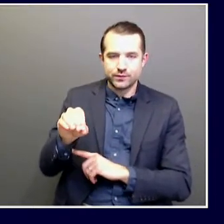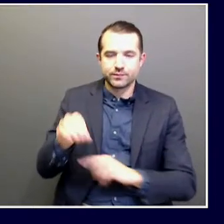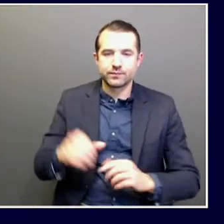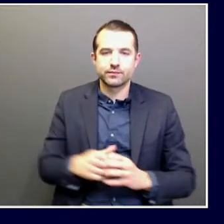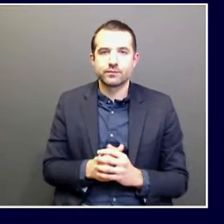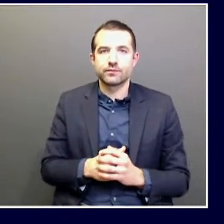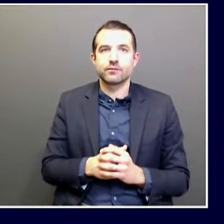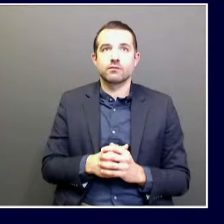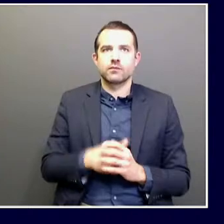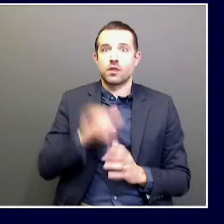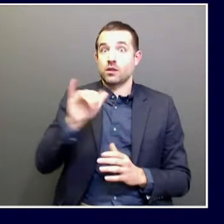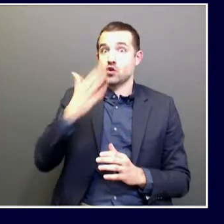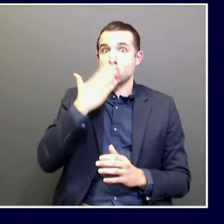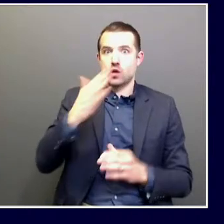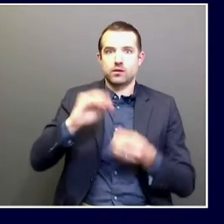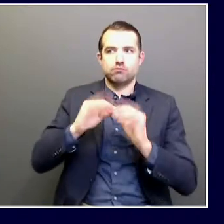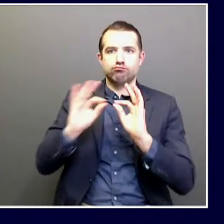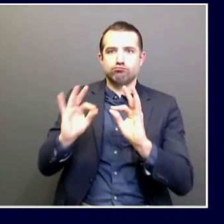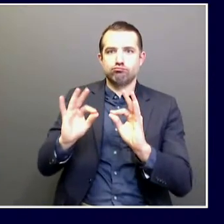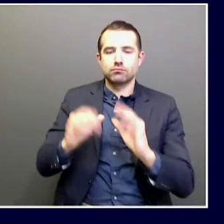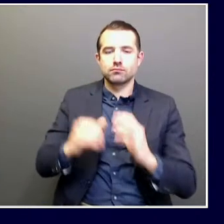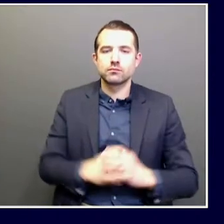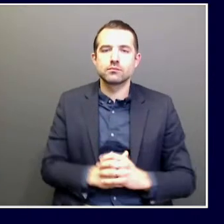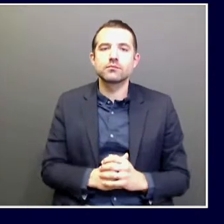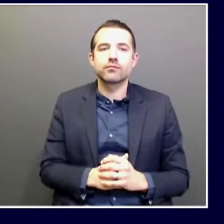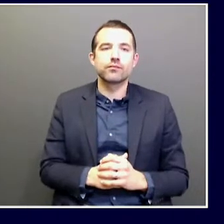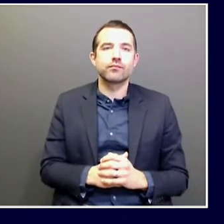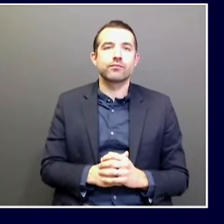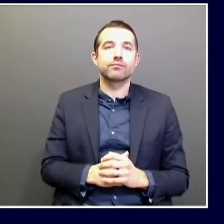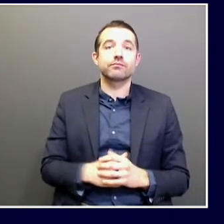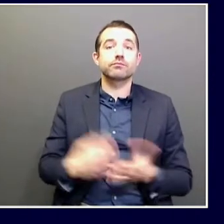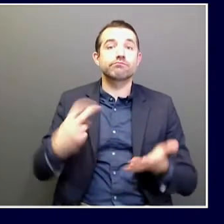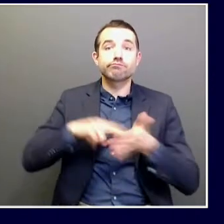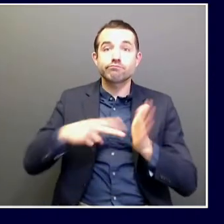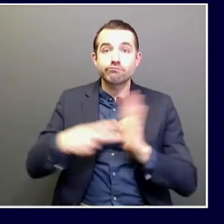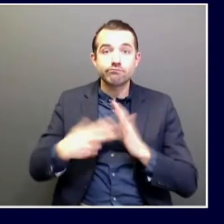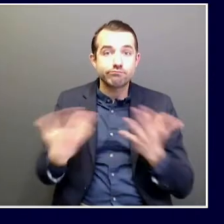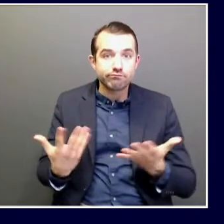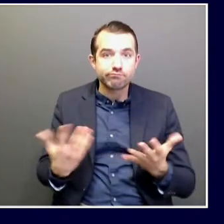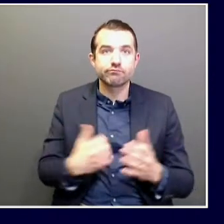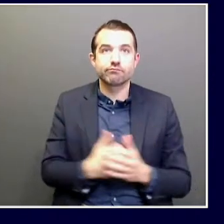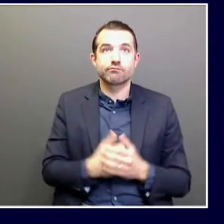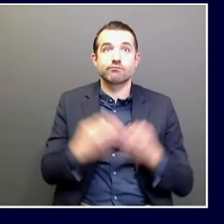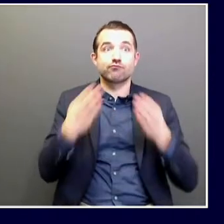They represent a 74% increase in the overall vaccination